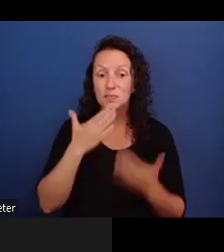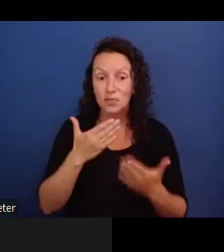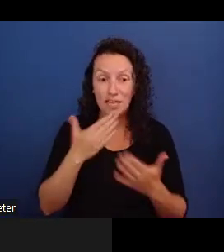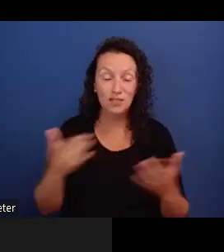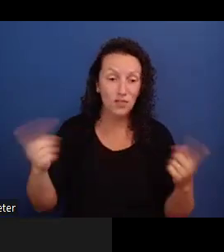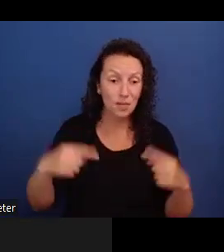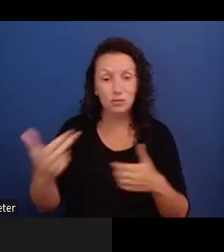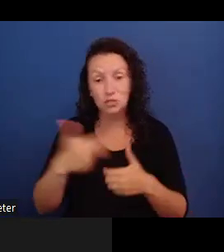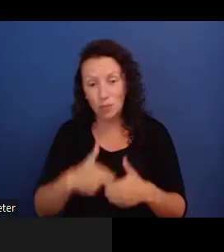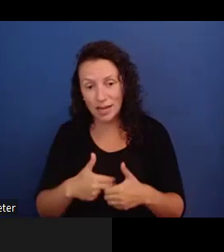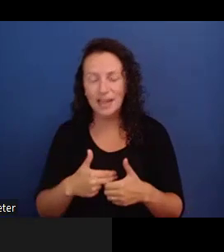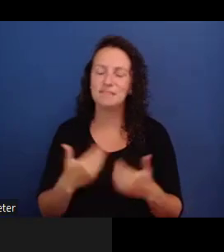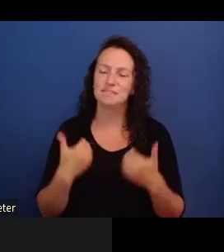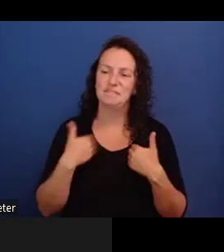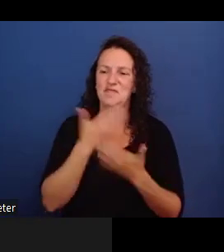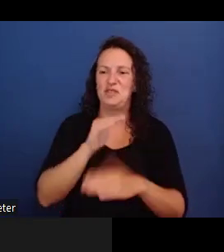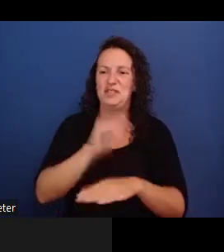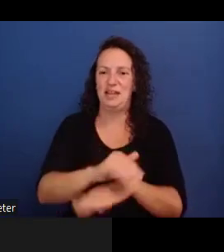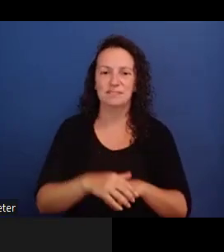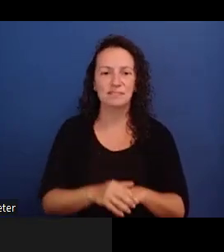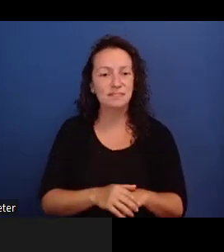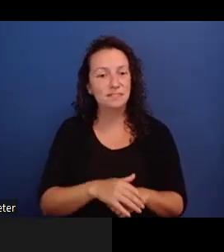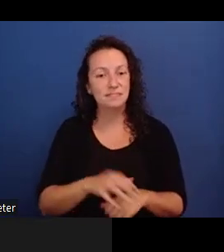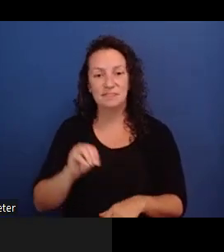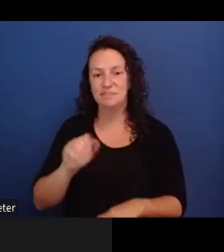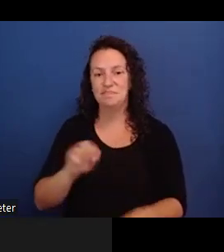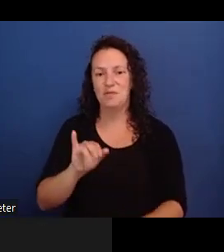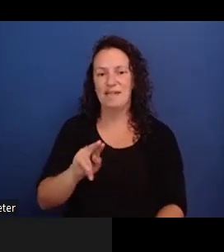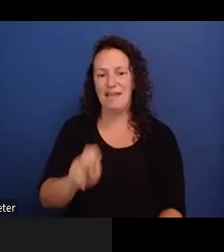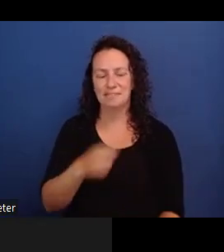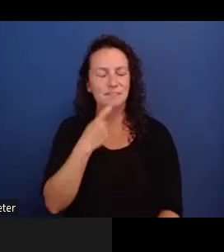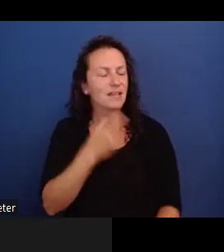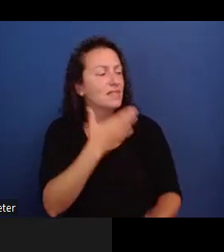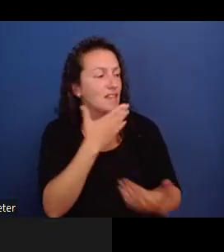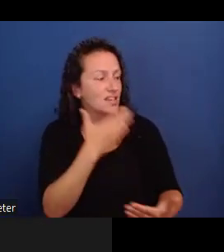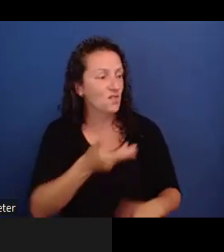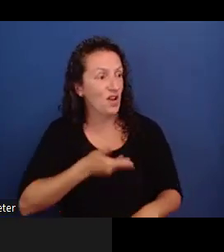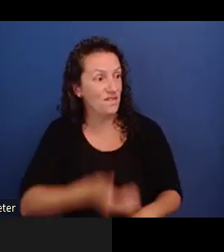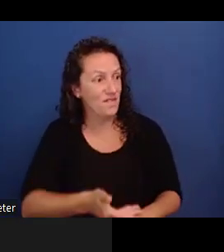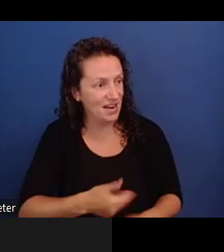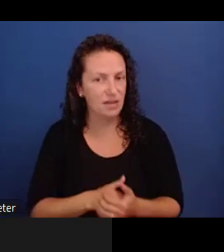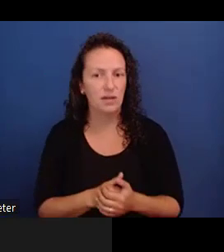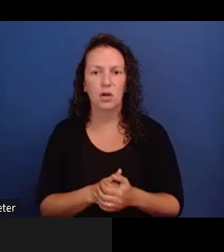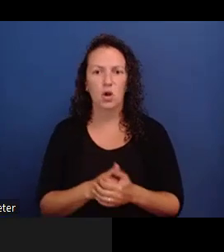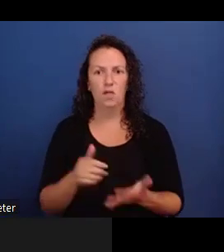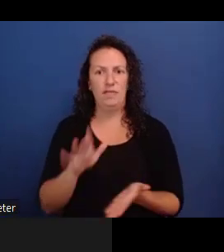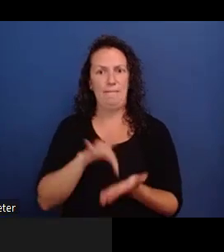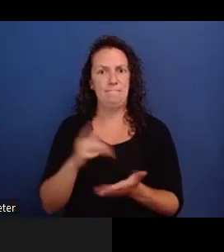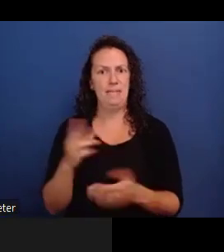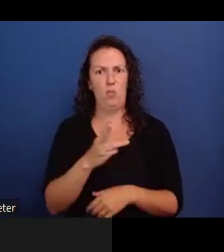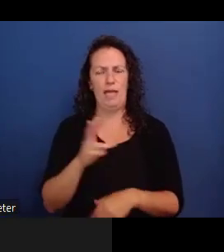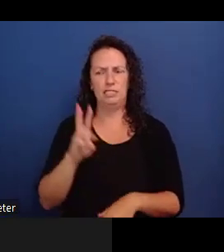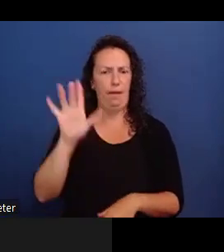evening. Thank you for inviting me, Cheryl. We're erasing the Midwest because Cheryl and